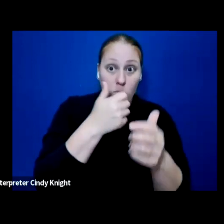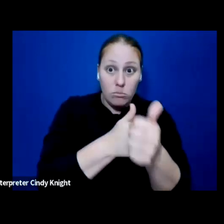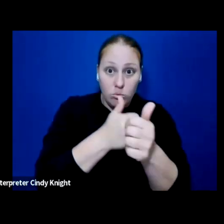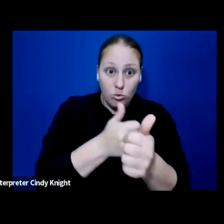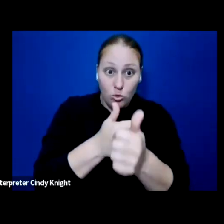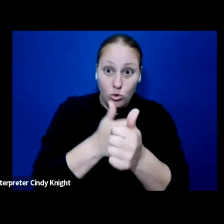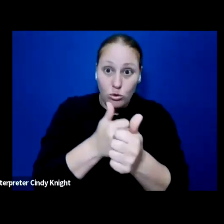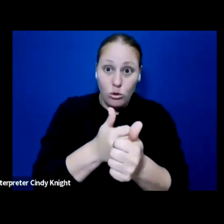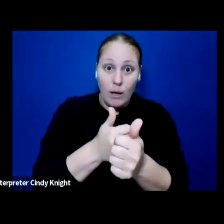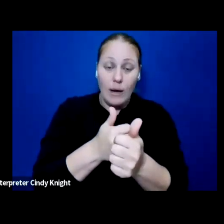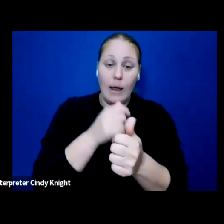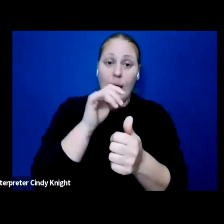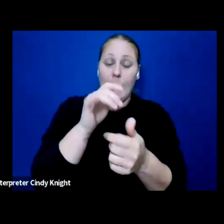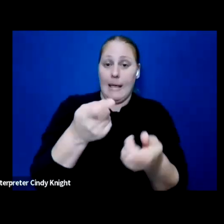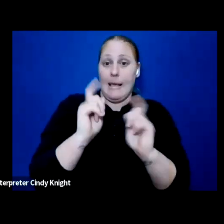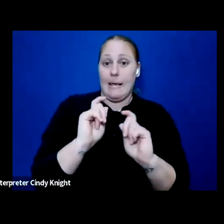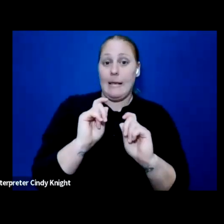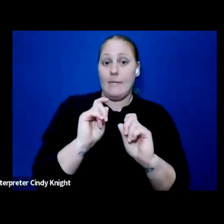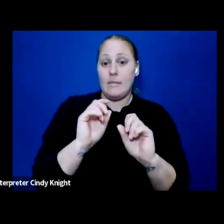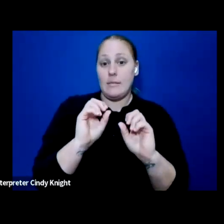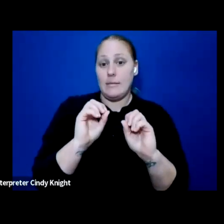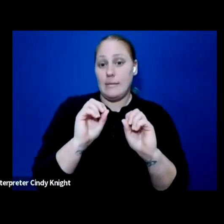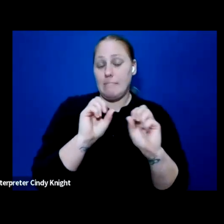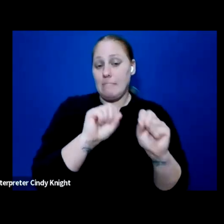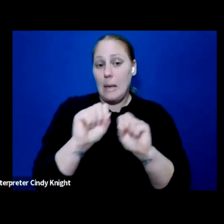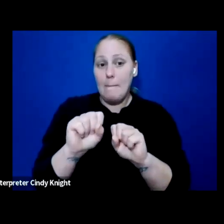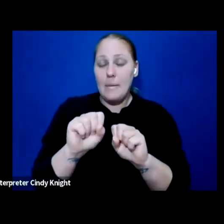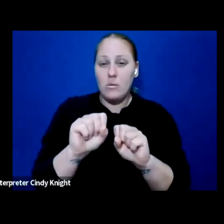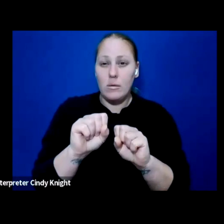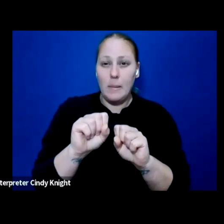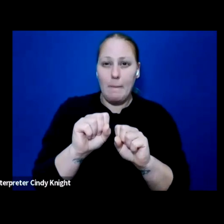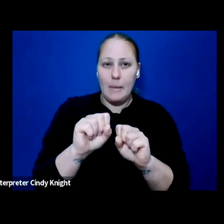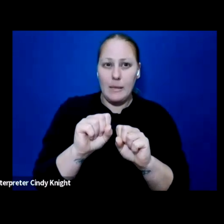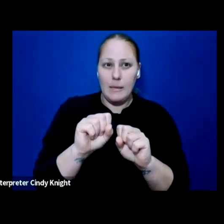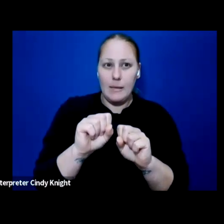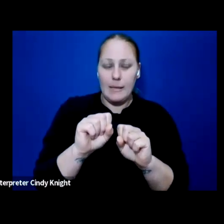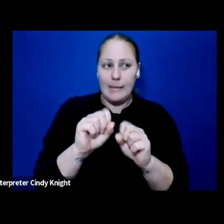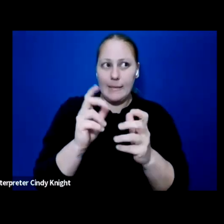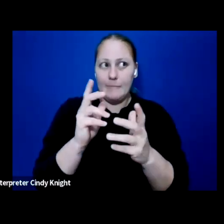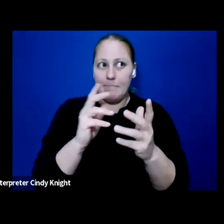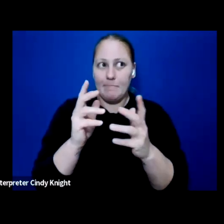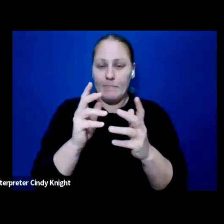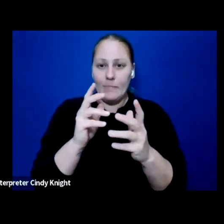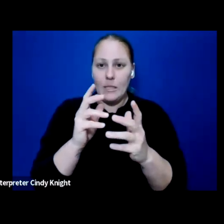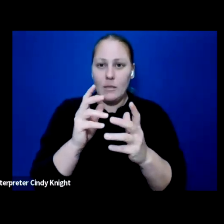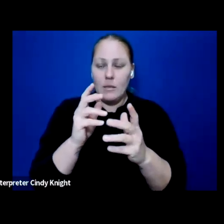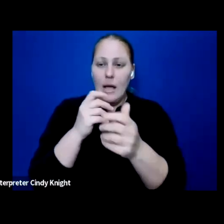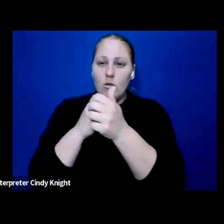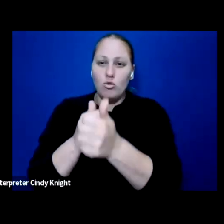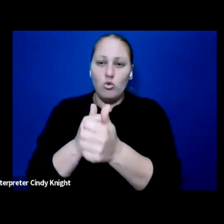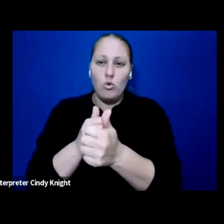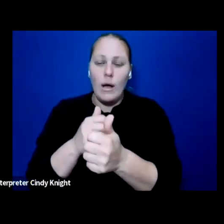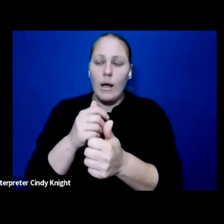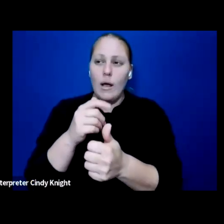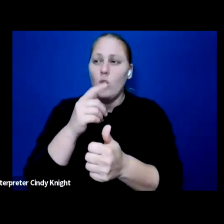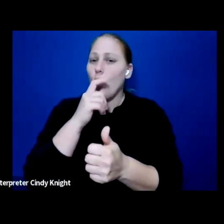so this allows us to have full accounting for calls that come in that did not create a contact